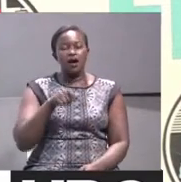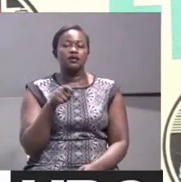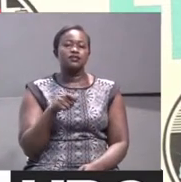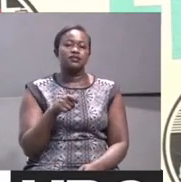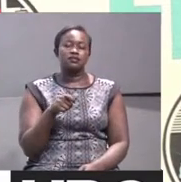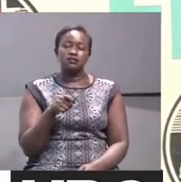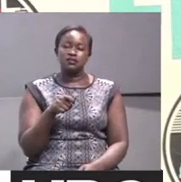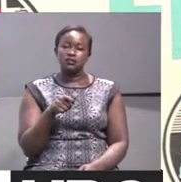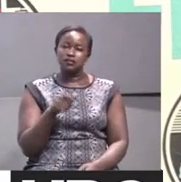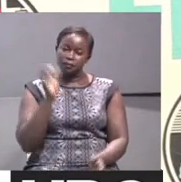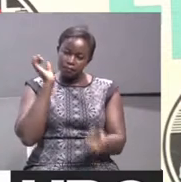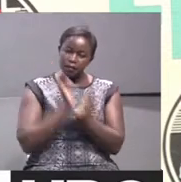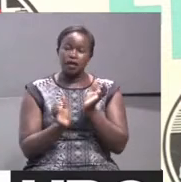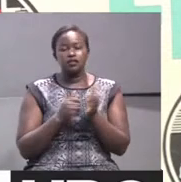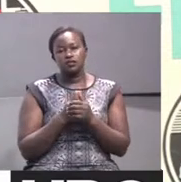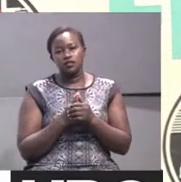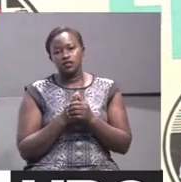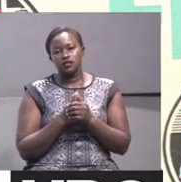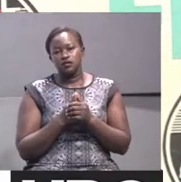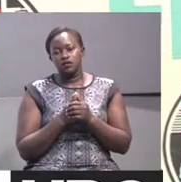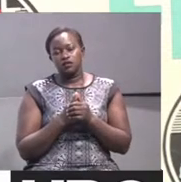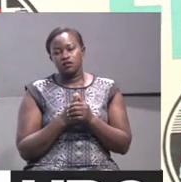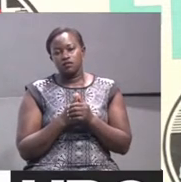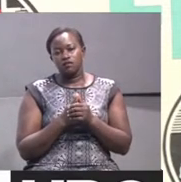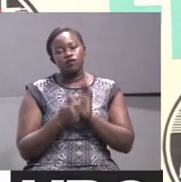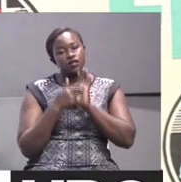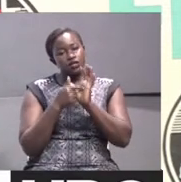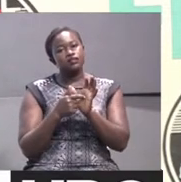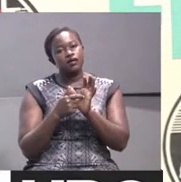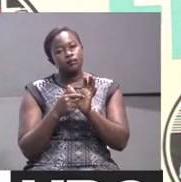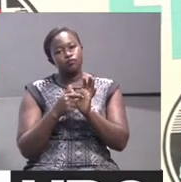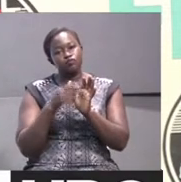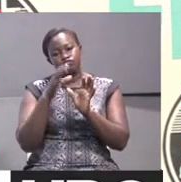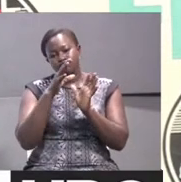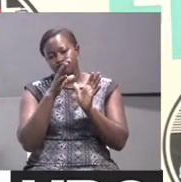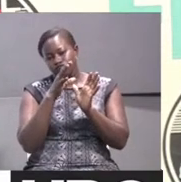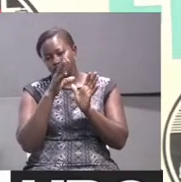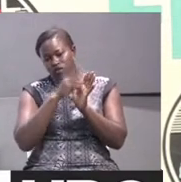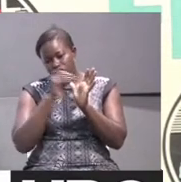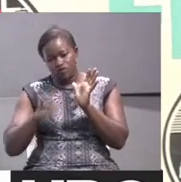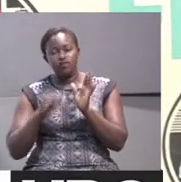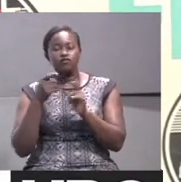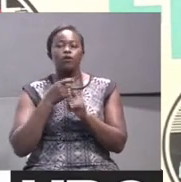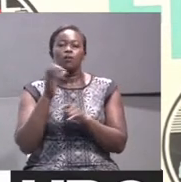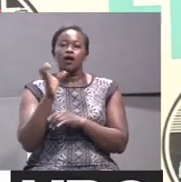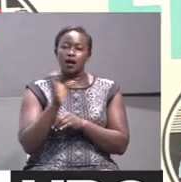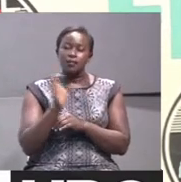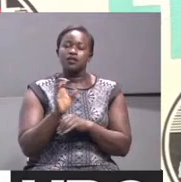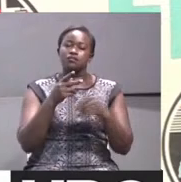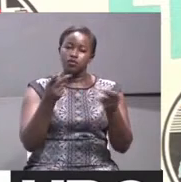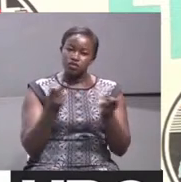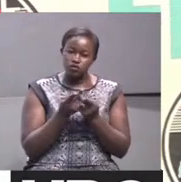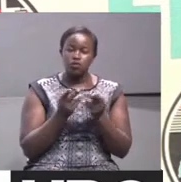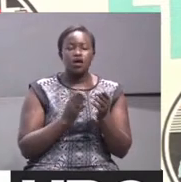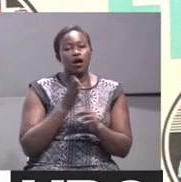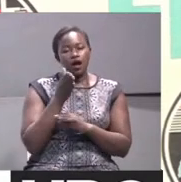consequences. For example, relieving them from their cabinet positions. Furthermore, the cabinet